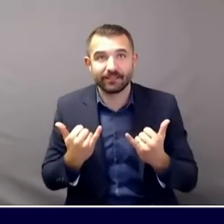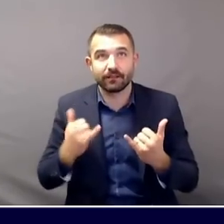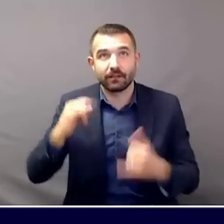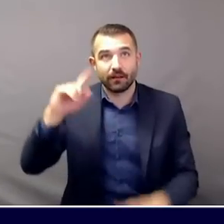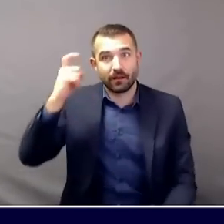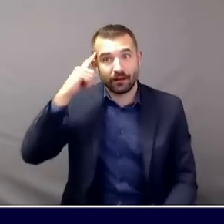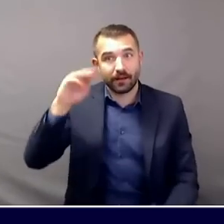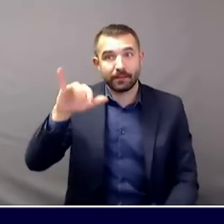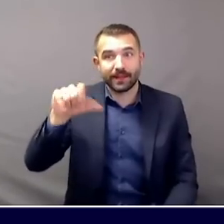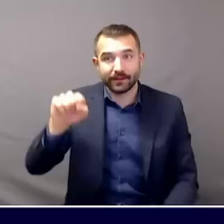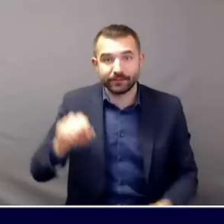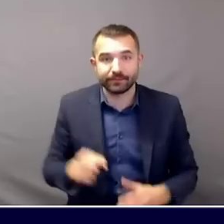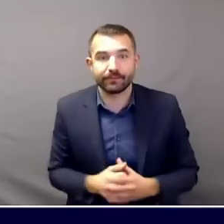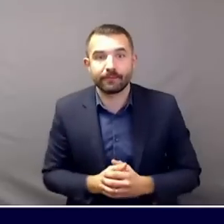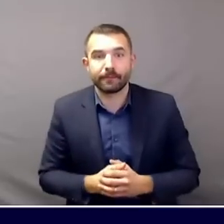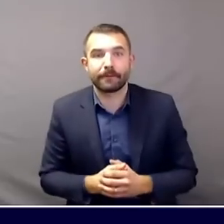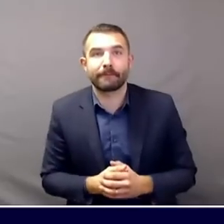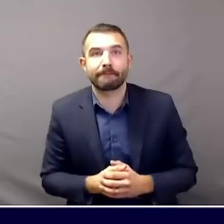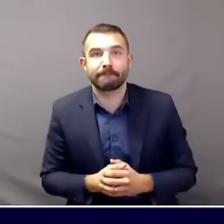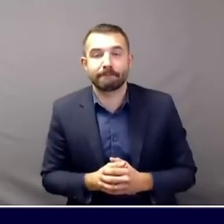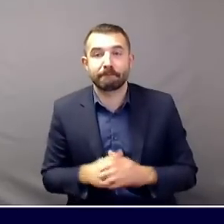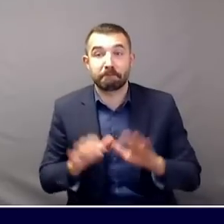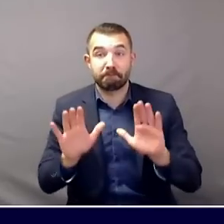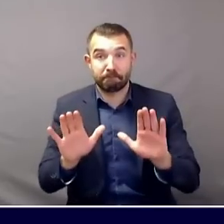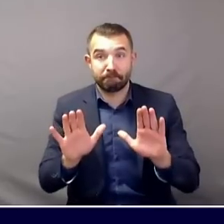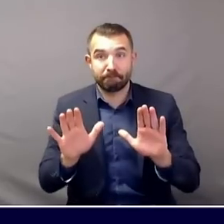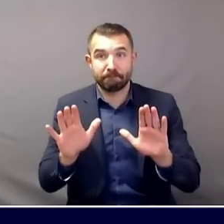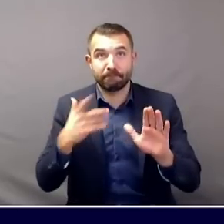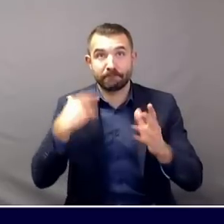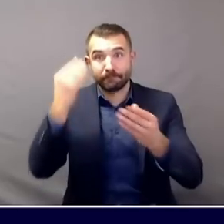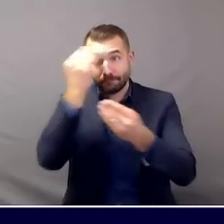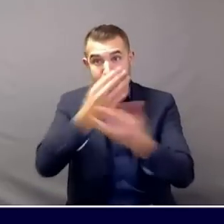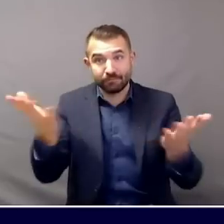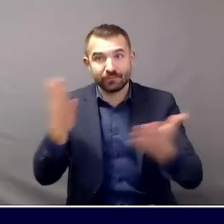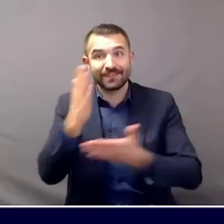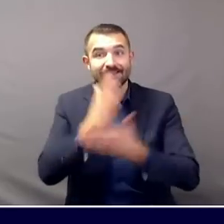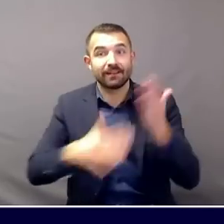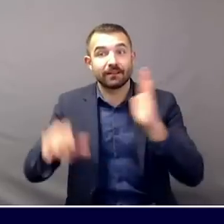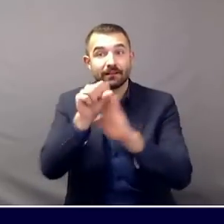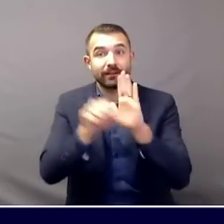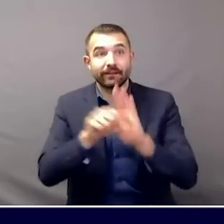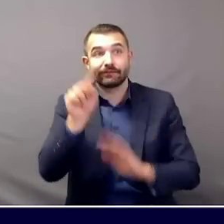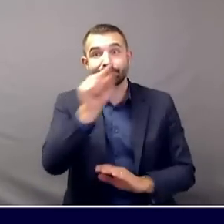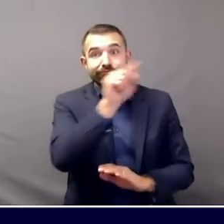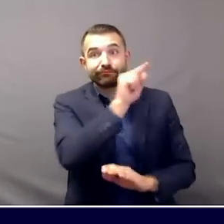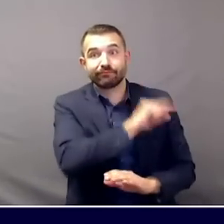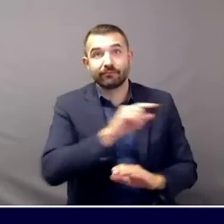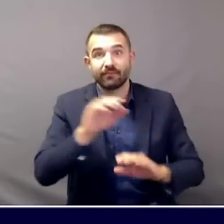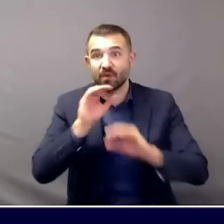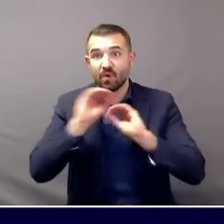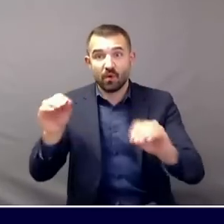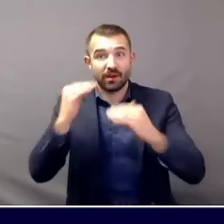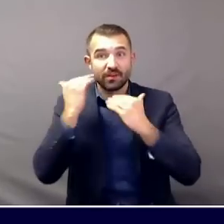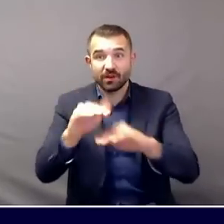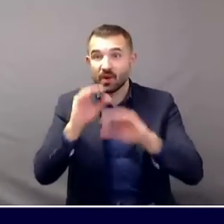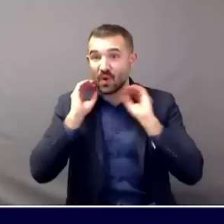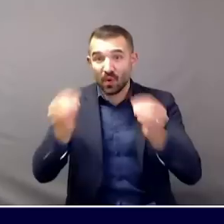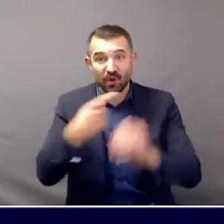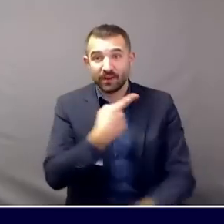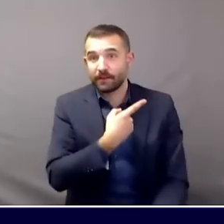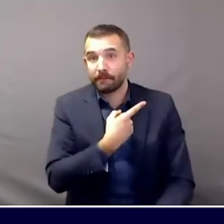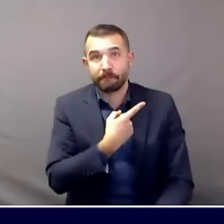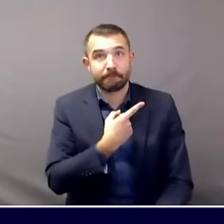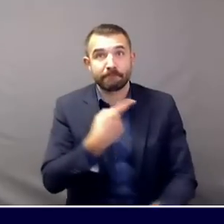numbers aren't nearly as bad as certain states that didn't impose restrictions. Not nearly as bad, for instance, as